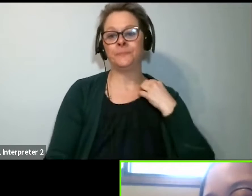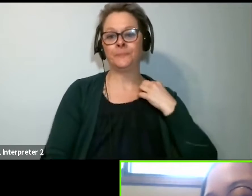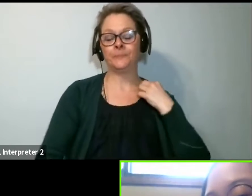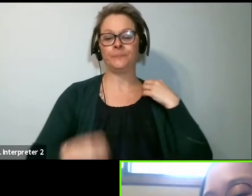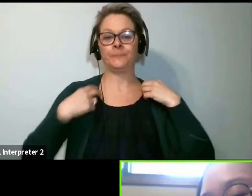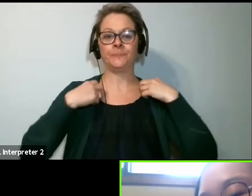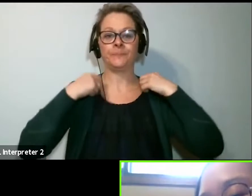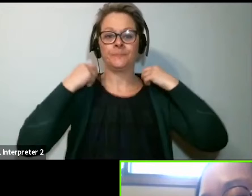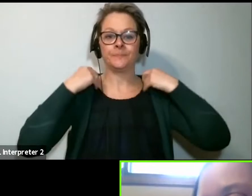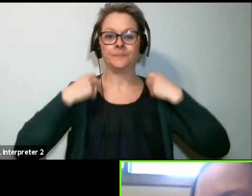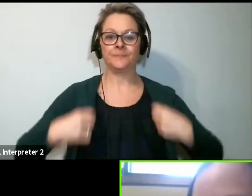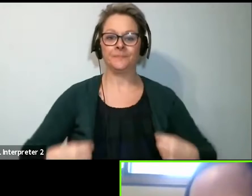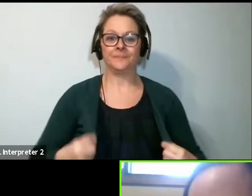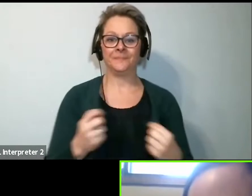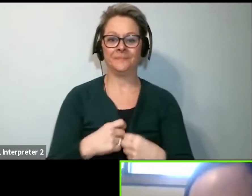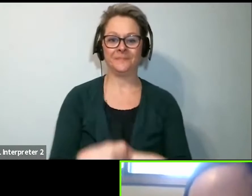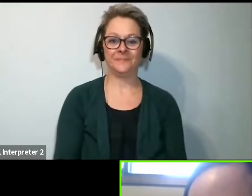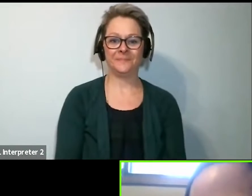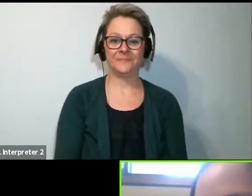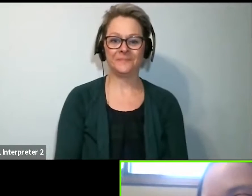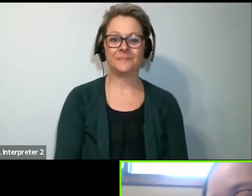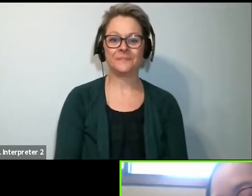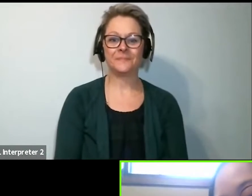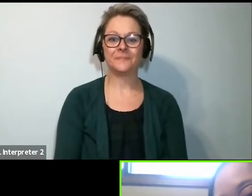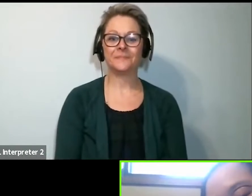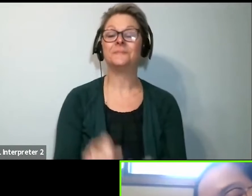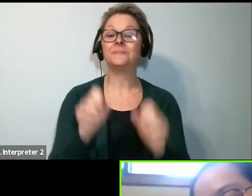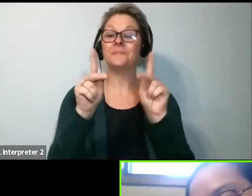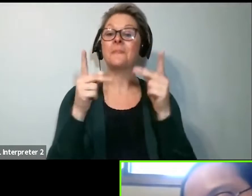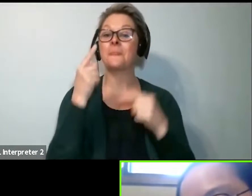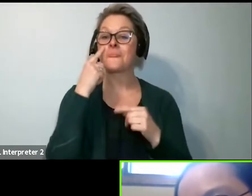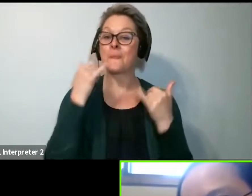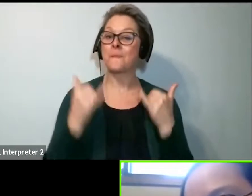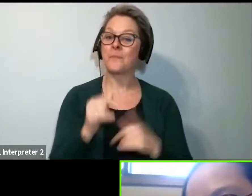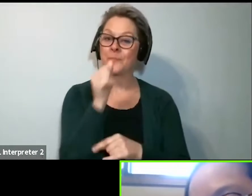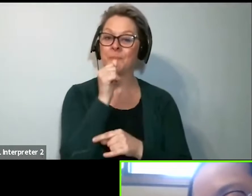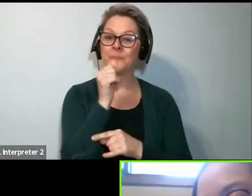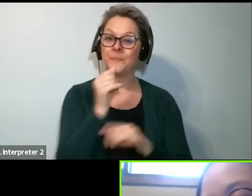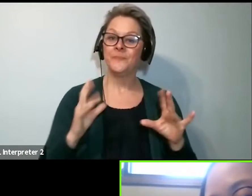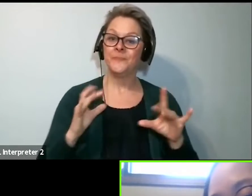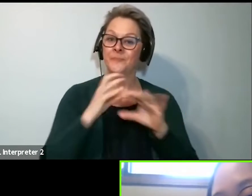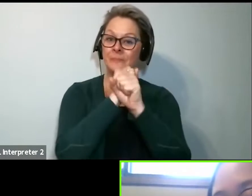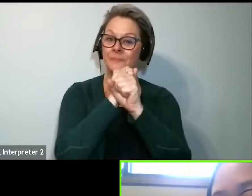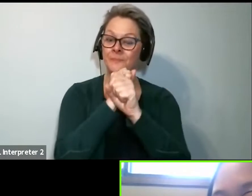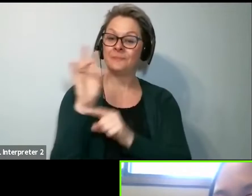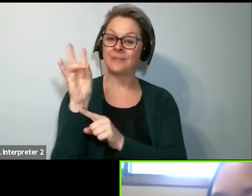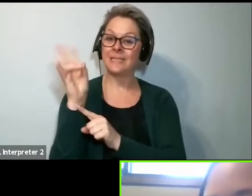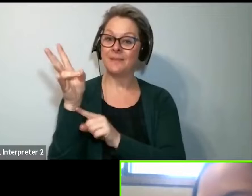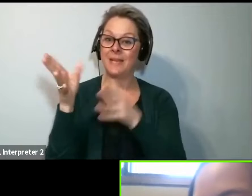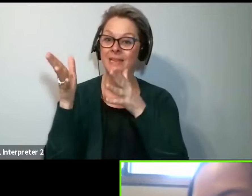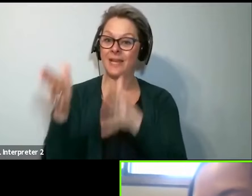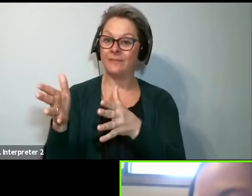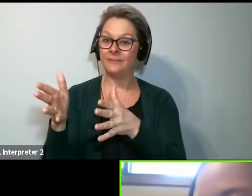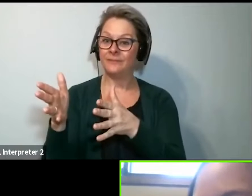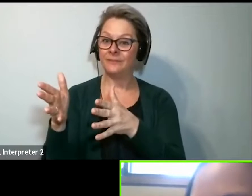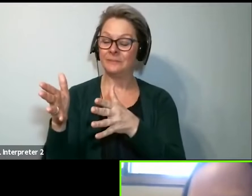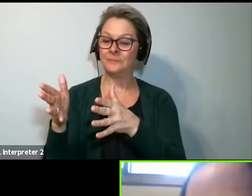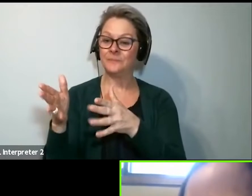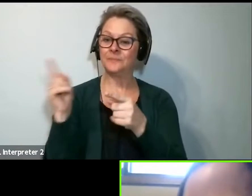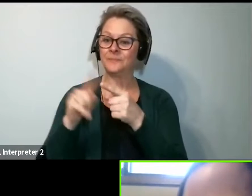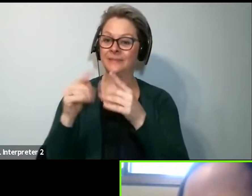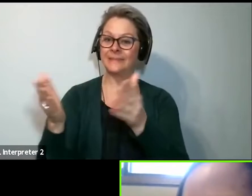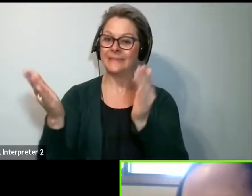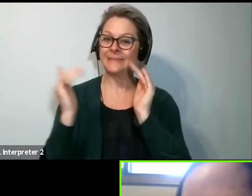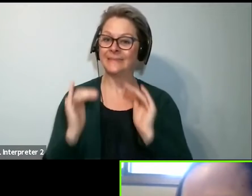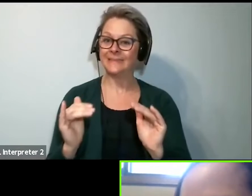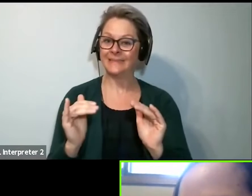So I think we are wrapping up our section soon. We have 7 minutes to go before our next panel.